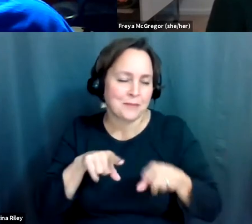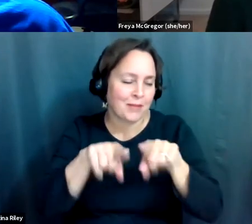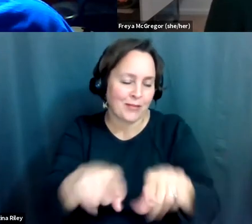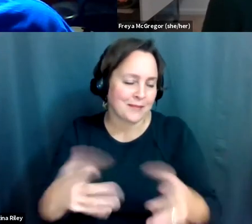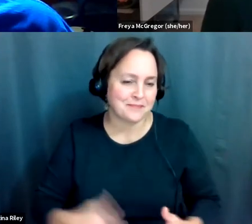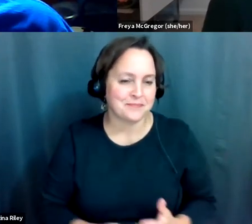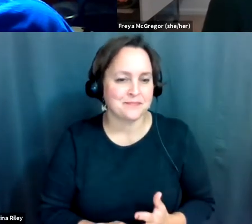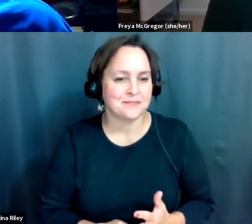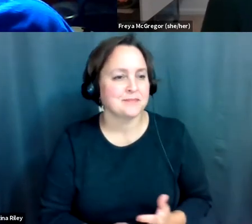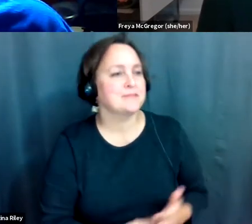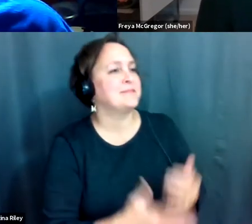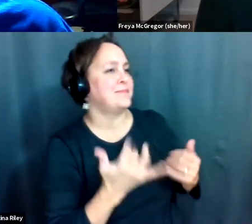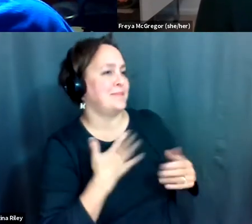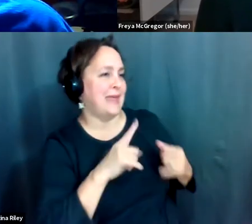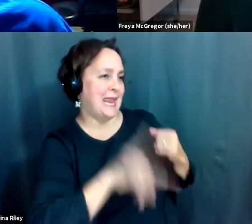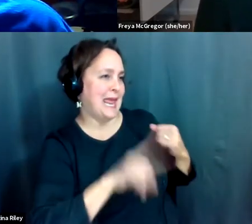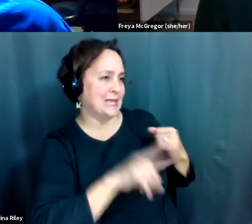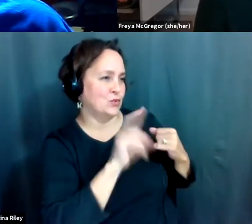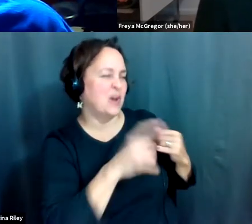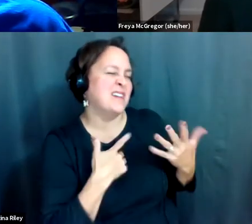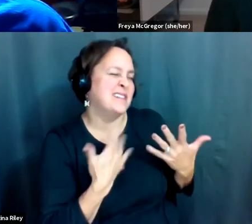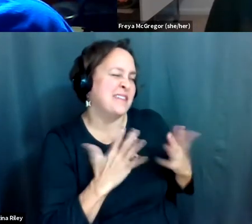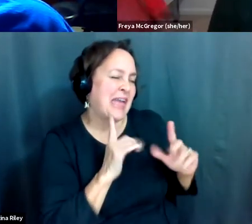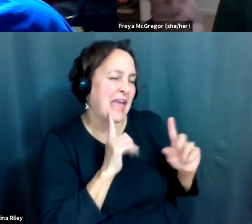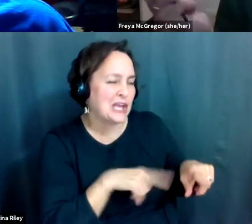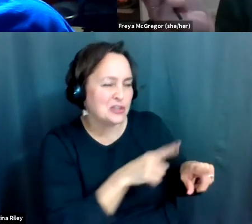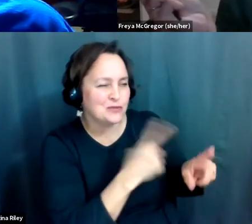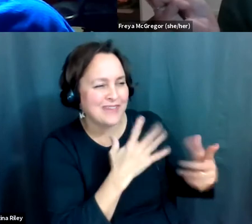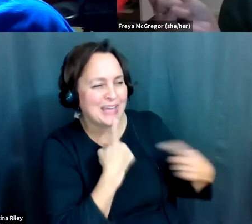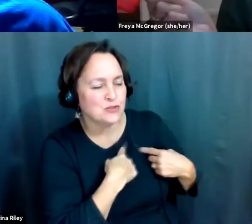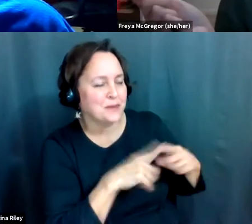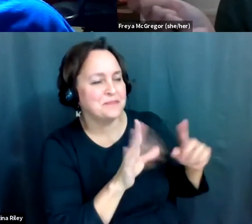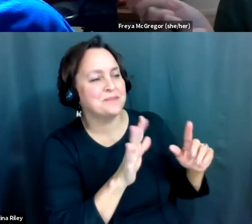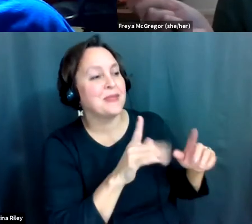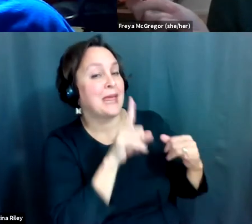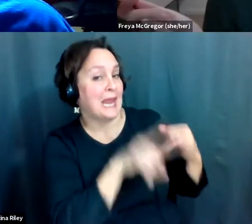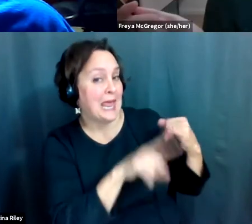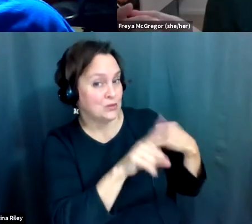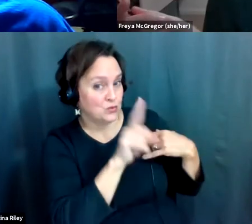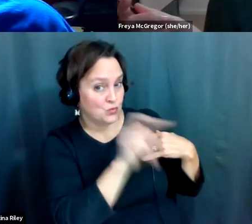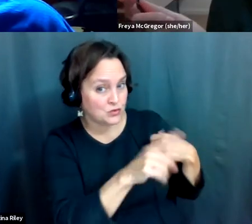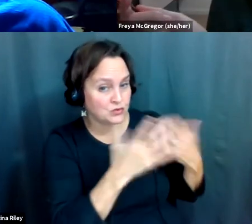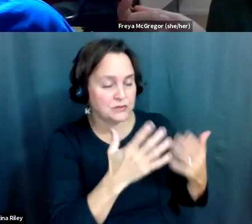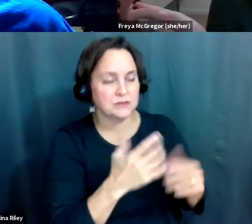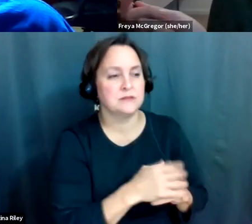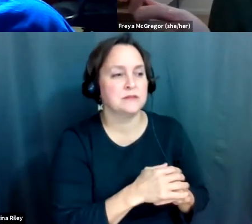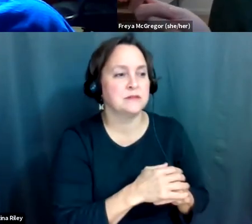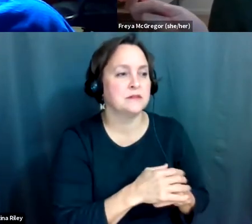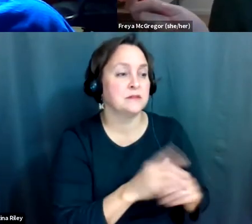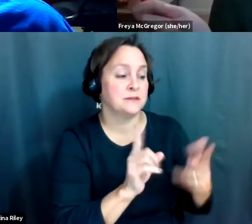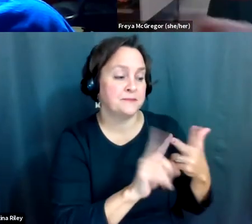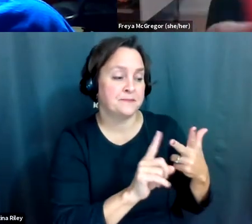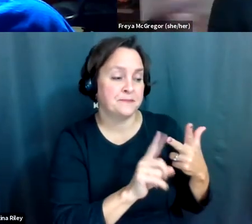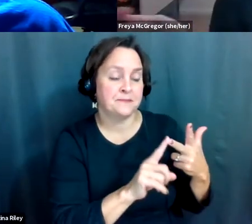And then the last one I have, which we kind of already answered, but, but the last question that I had of intrusive questions was,